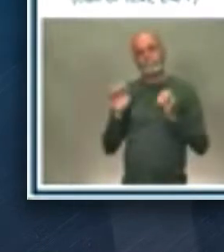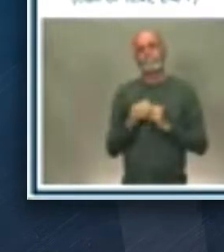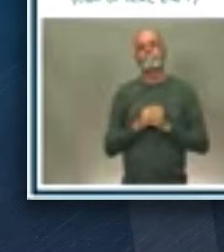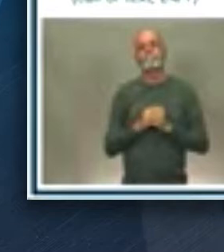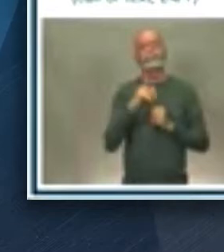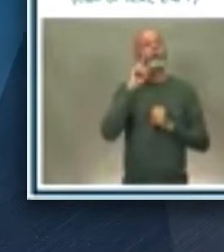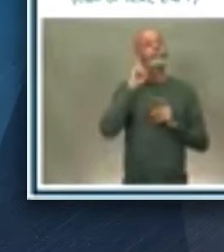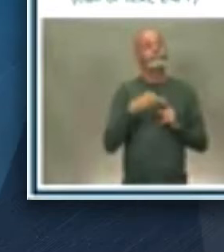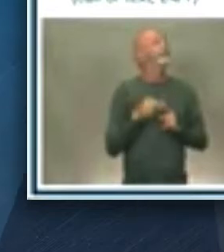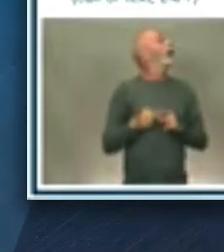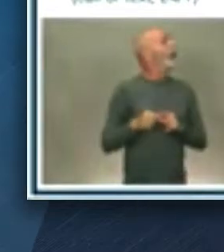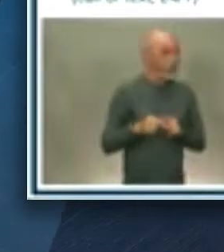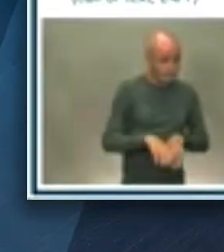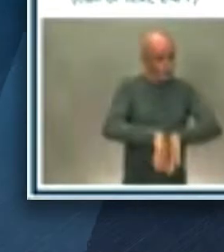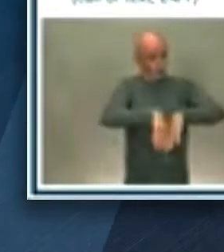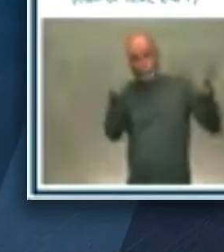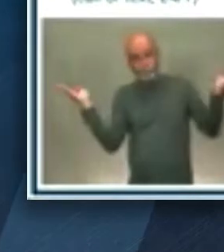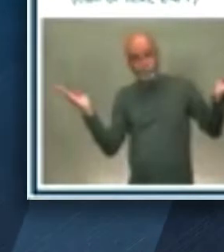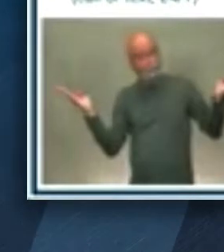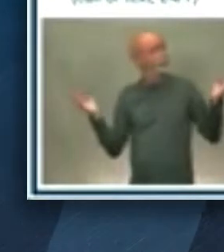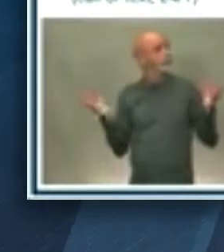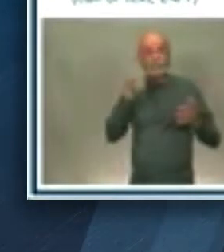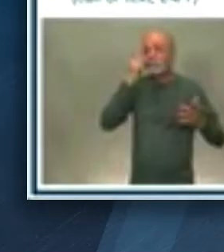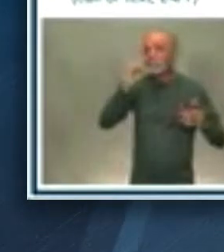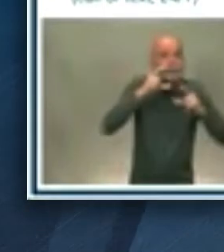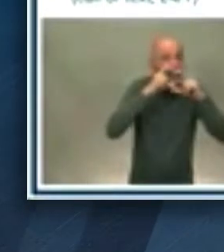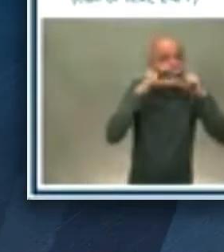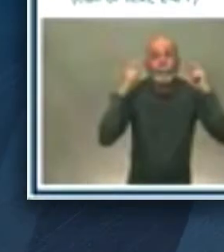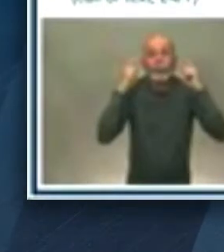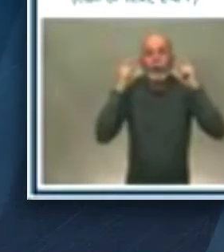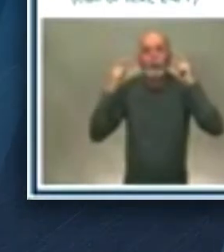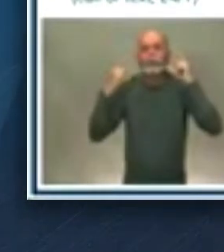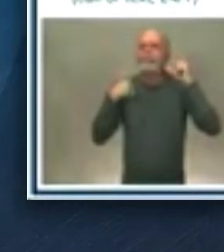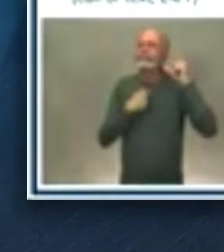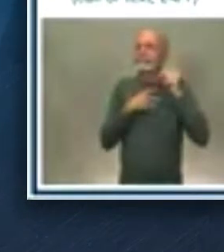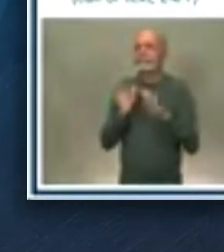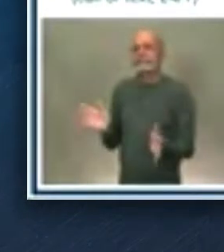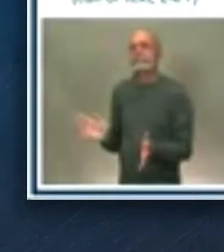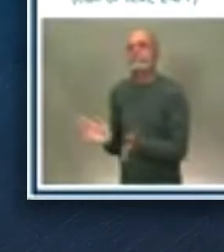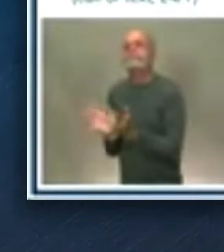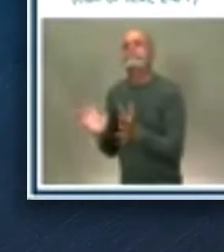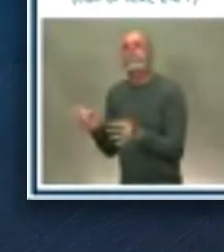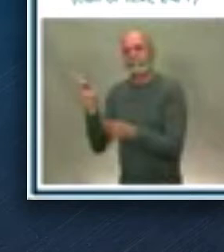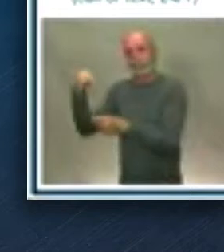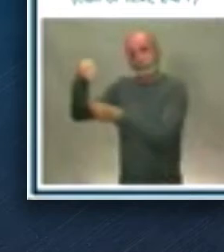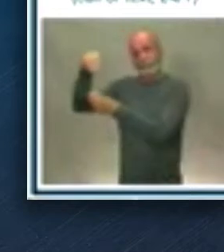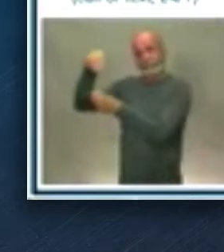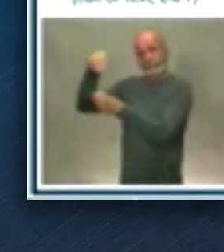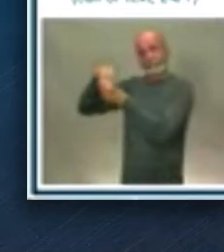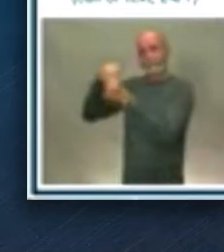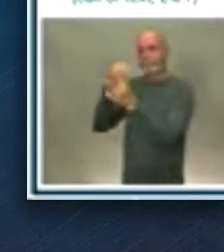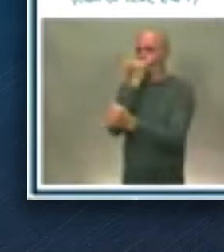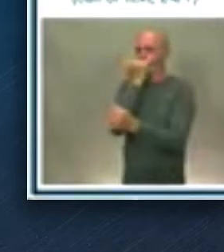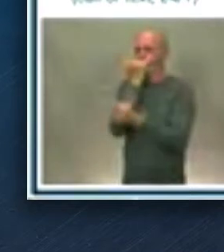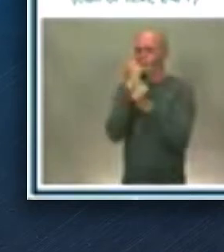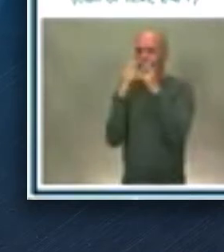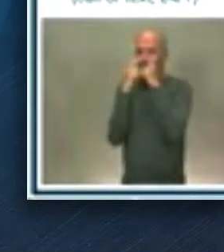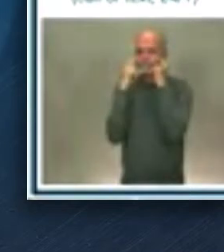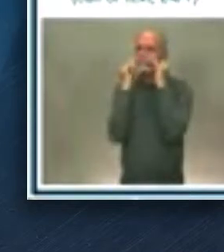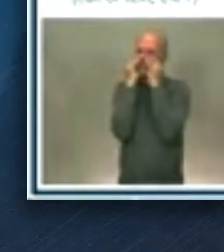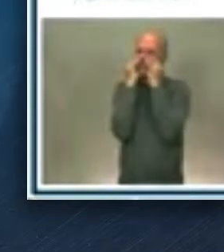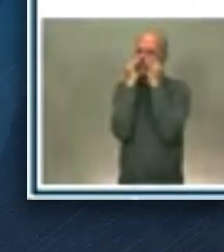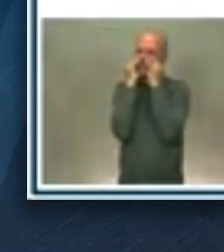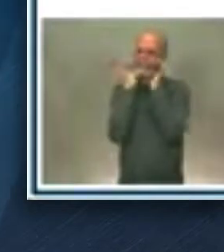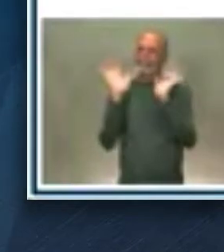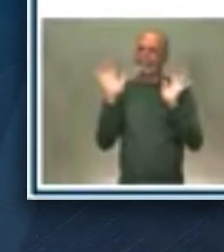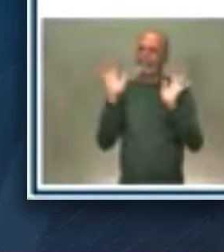for masking, like we want people to wear masks in indoor public places, we encourage and would strongly recommend staff and